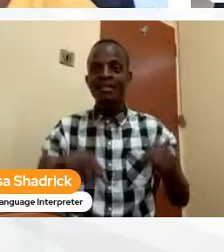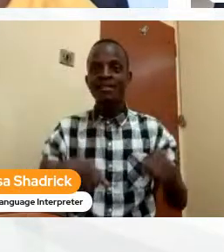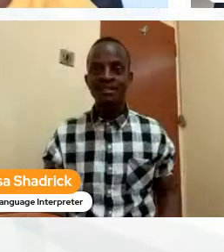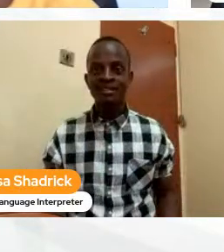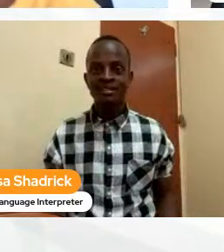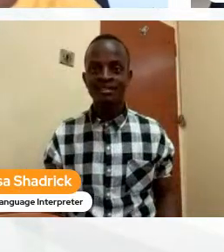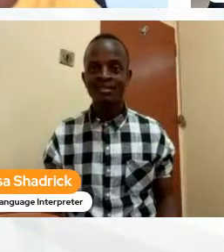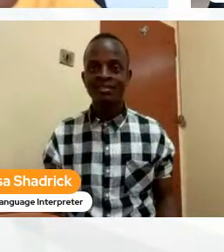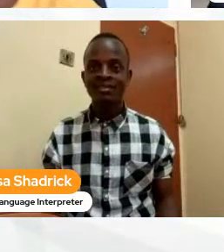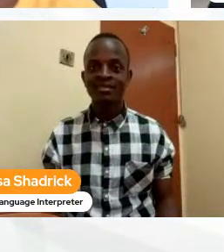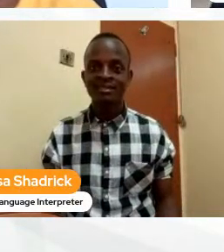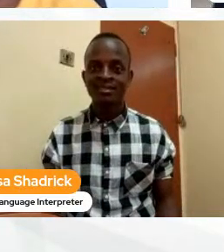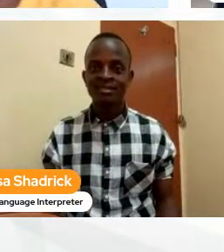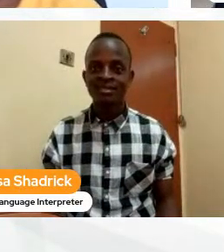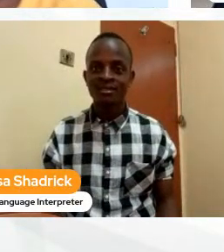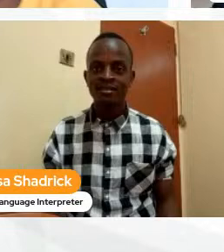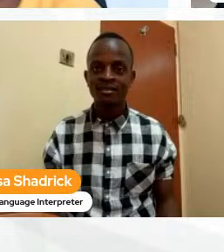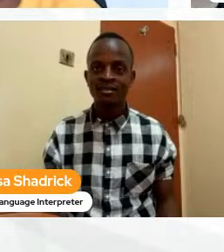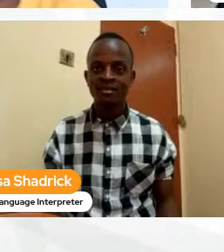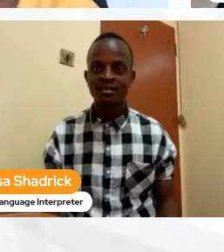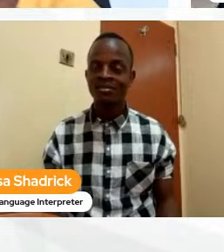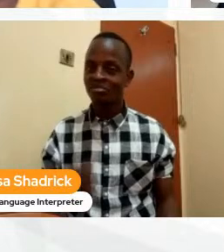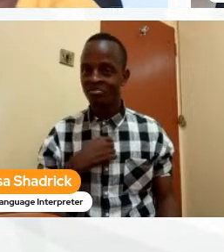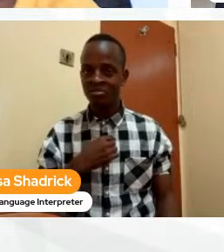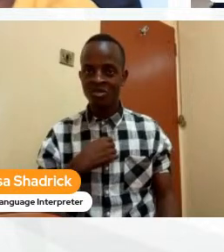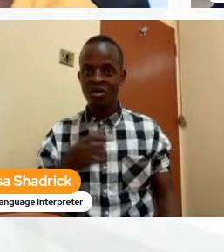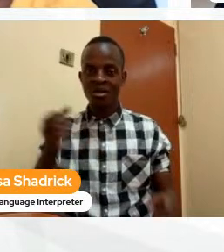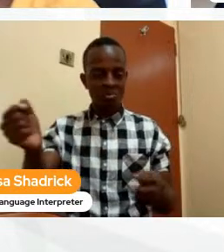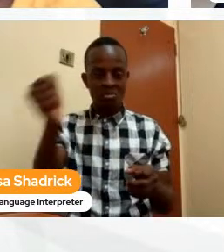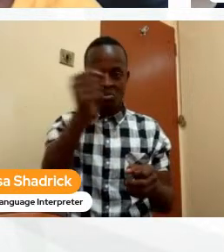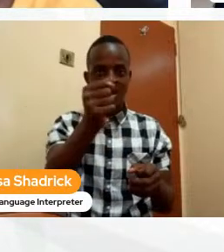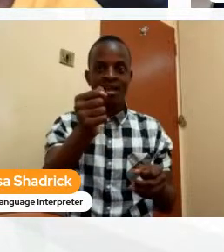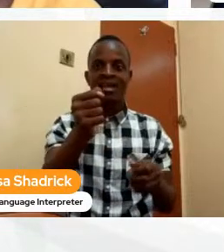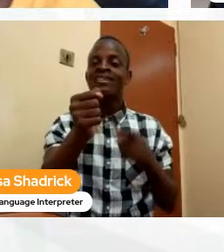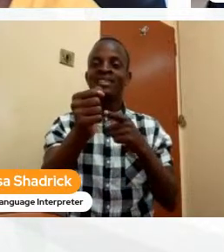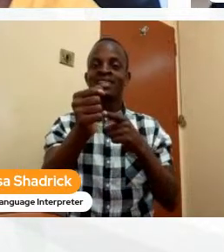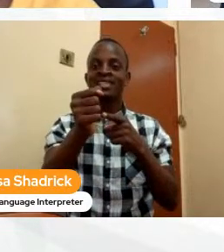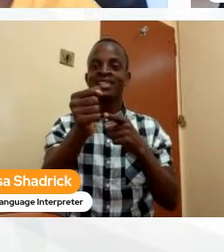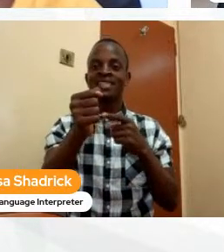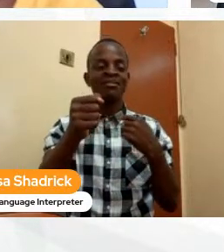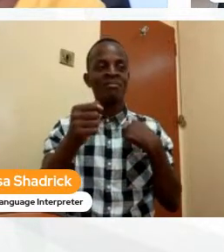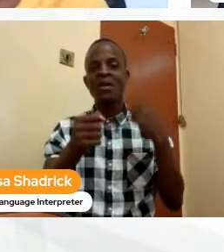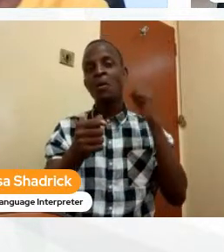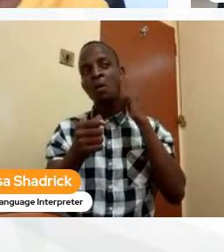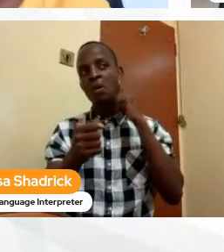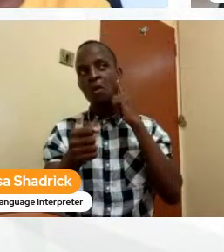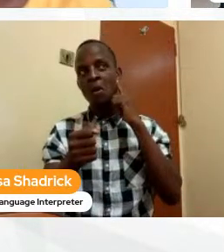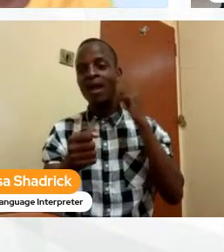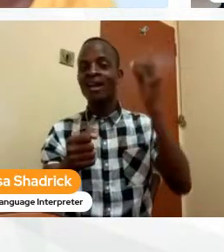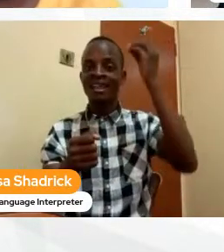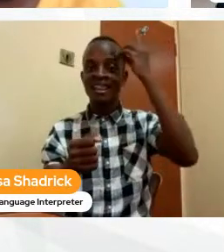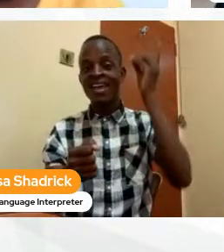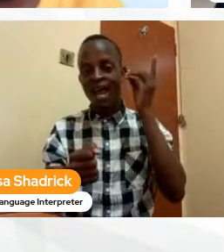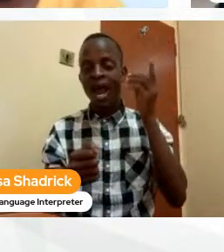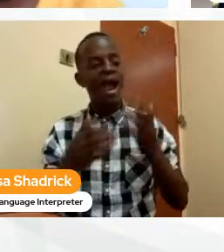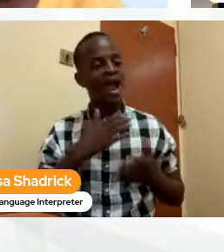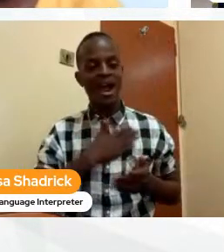Ah, it would be good, of course, to be nominated again. I've just did the Dubai journey